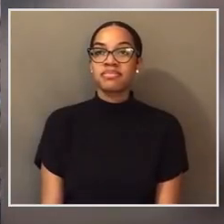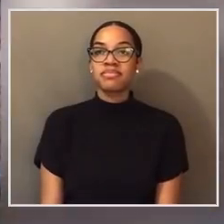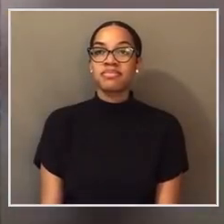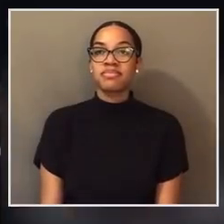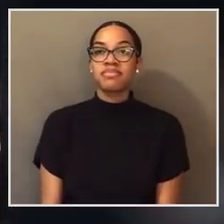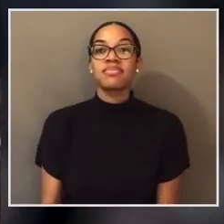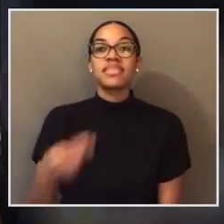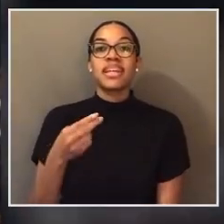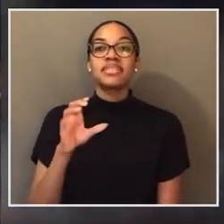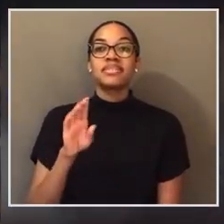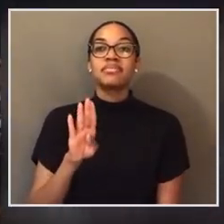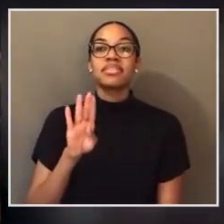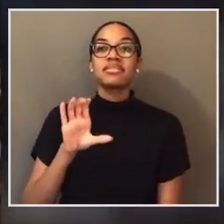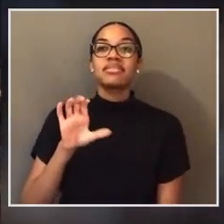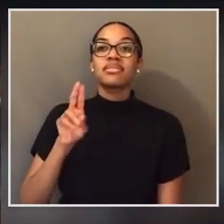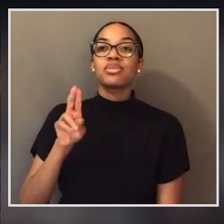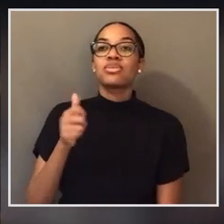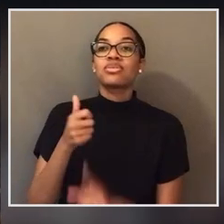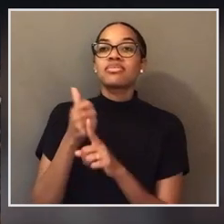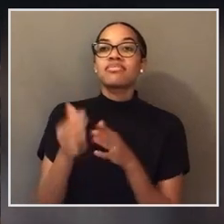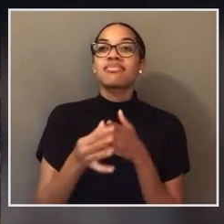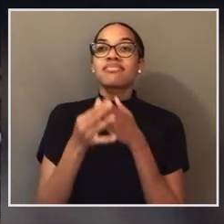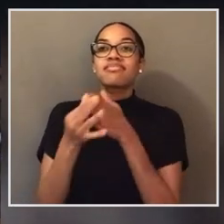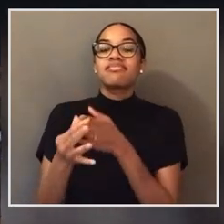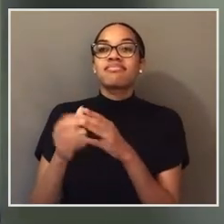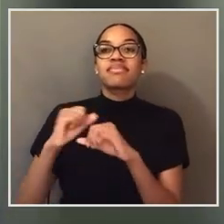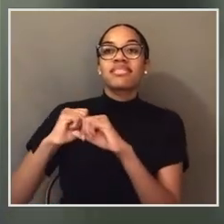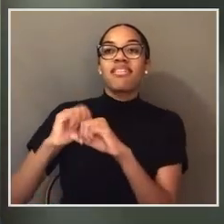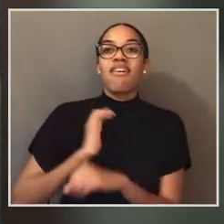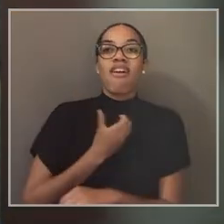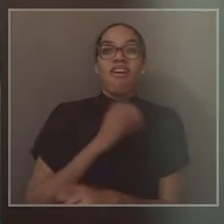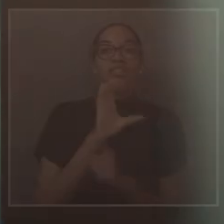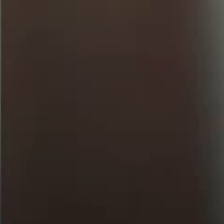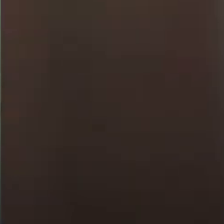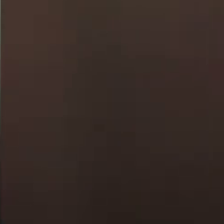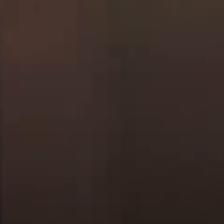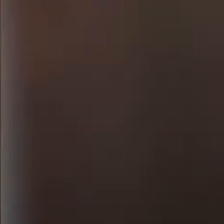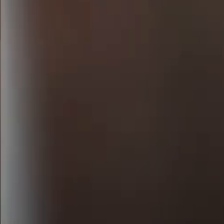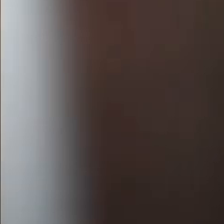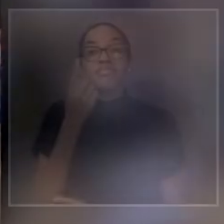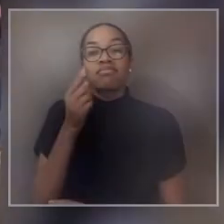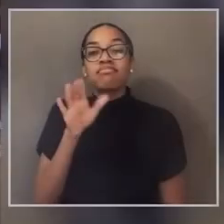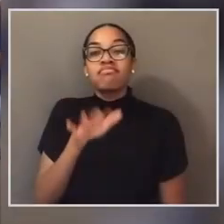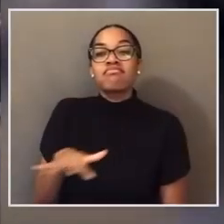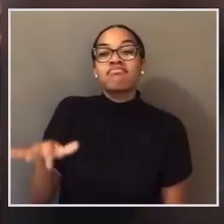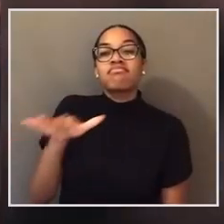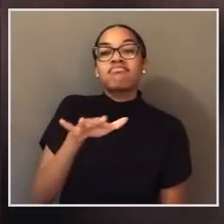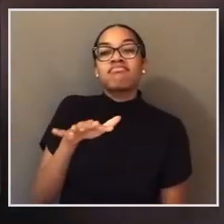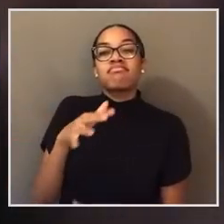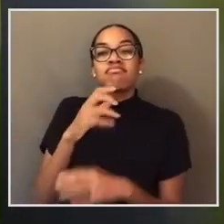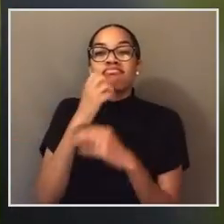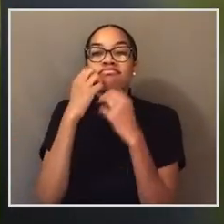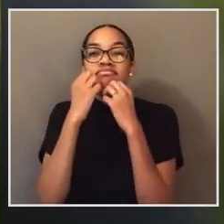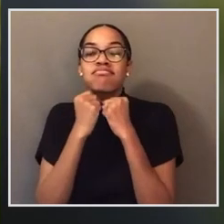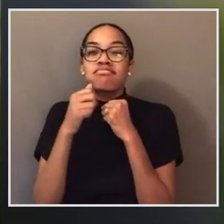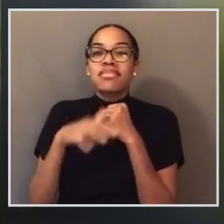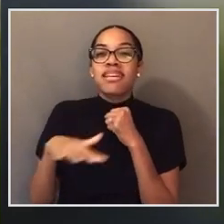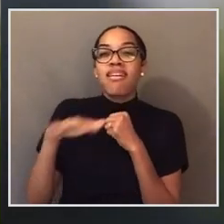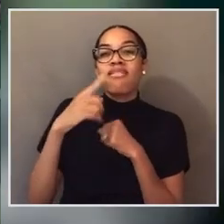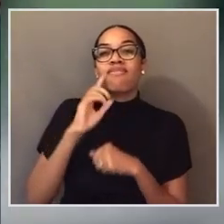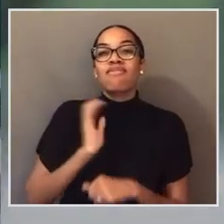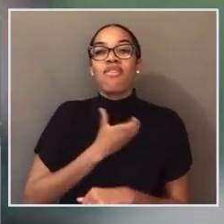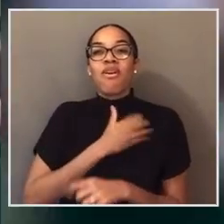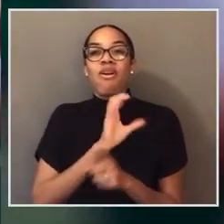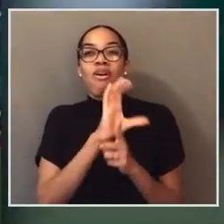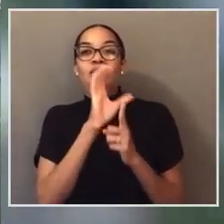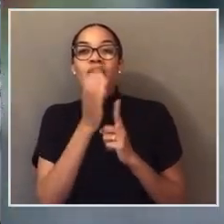HBCUs are guardians of the culture. The stomping ground for the African-American intellectual. A place where you go to cut your teeth.